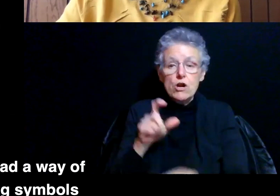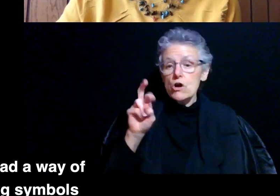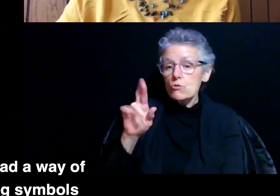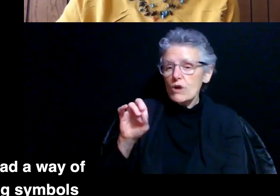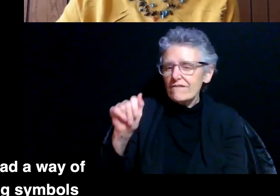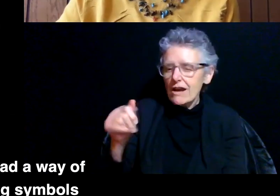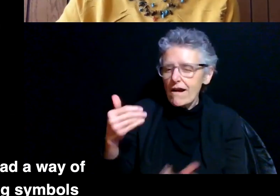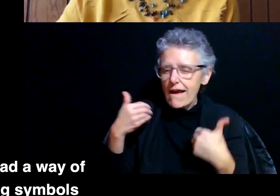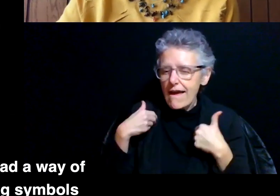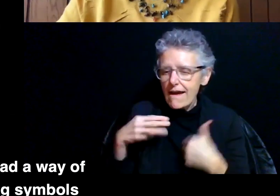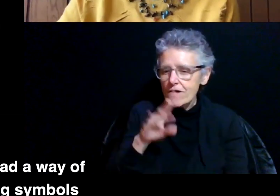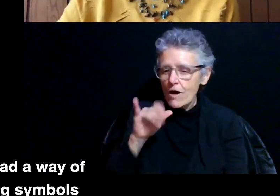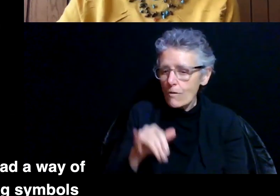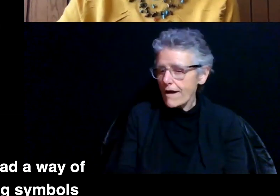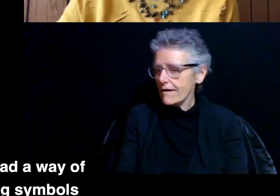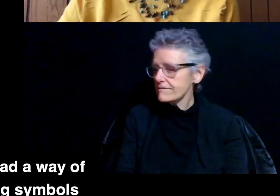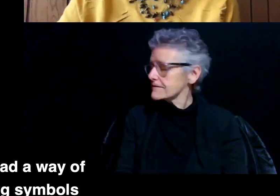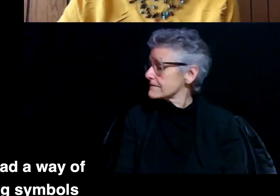of inserting